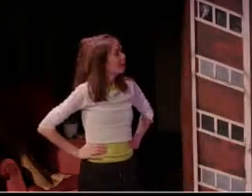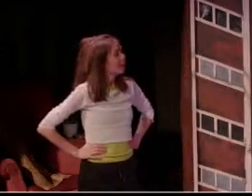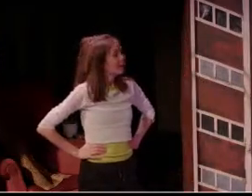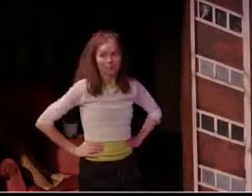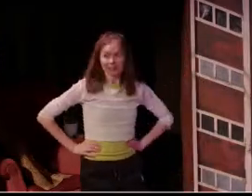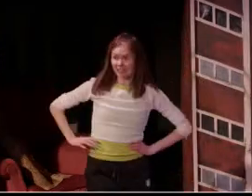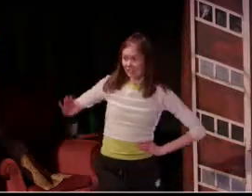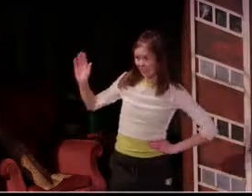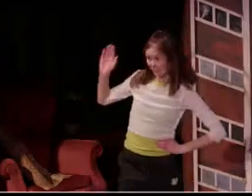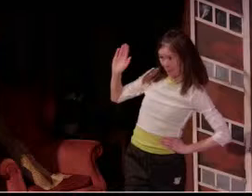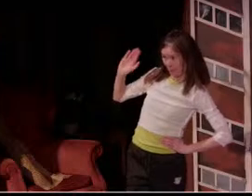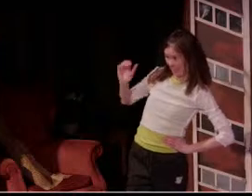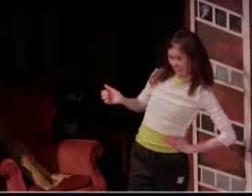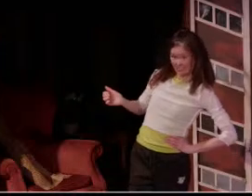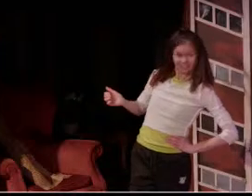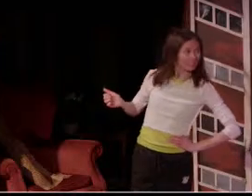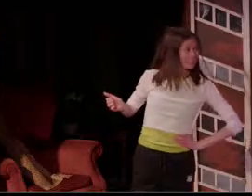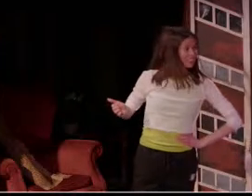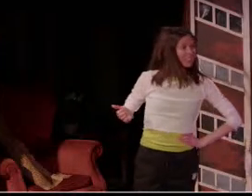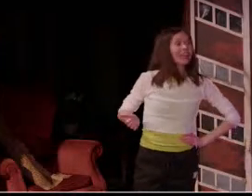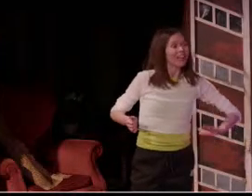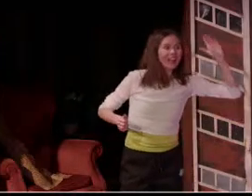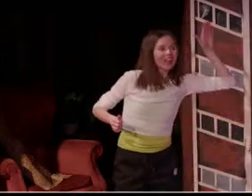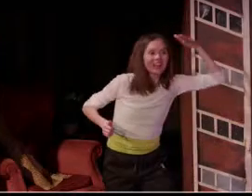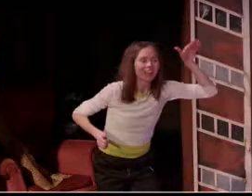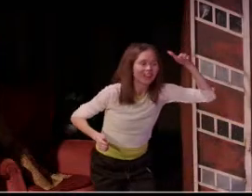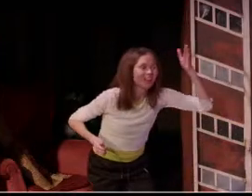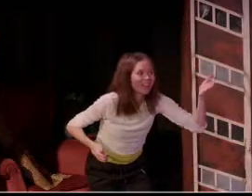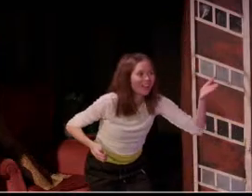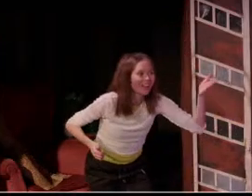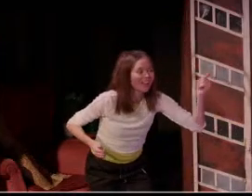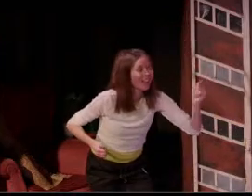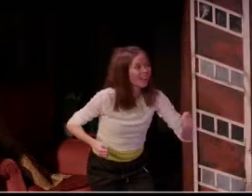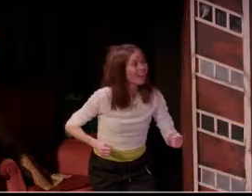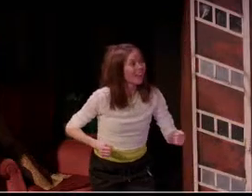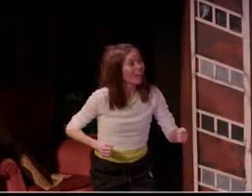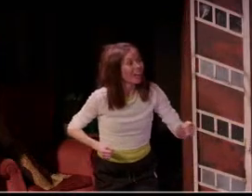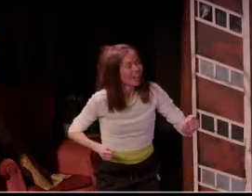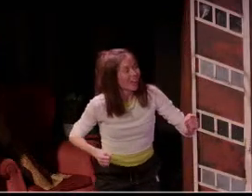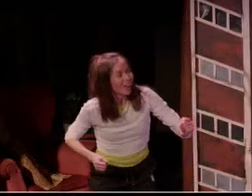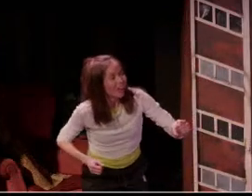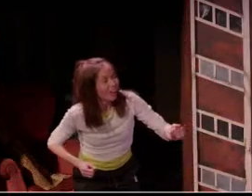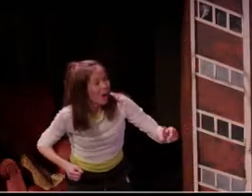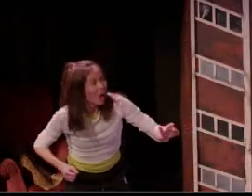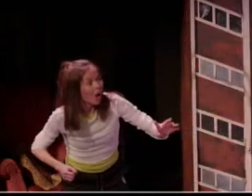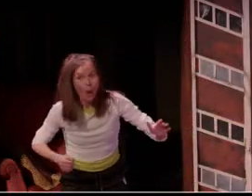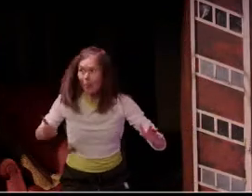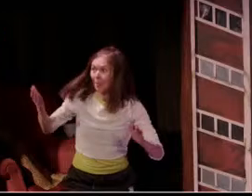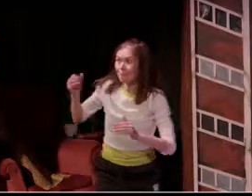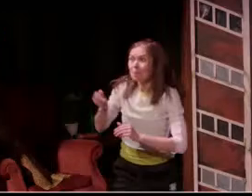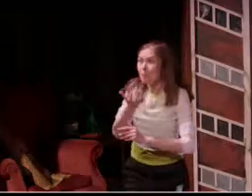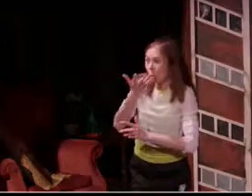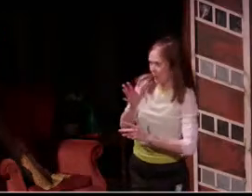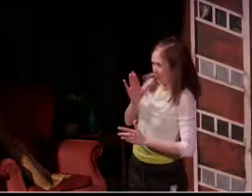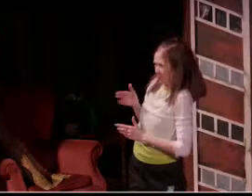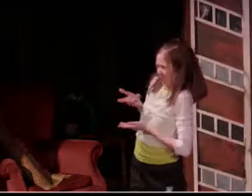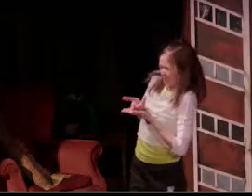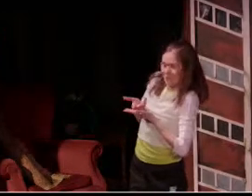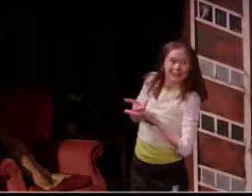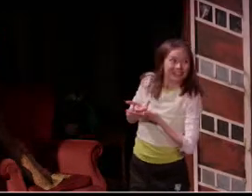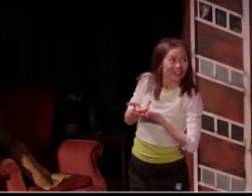Farewell, friend. Well, adieu, sir. Oh, Perdita, what have we two forgot? Give me a word with you.